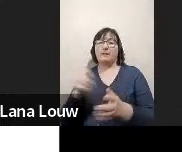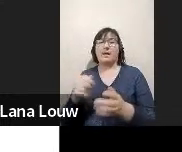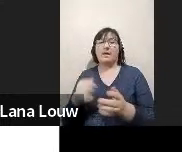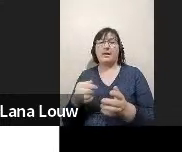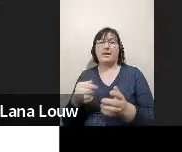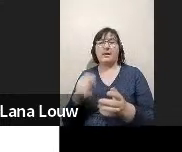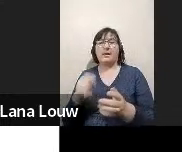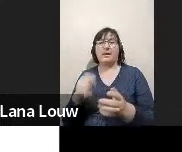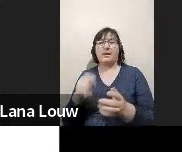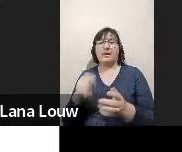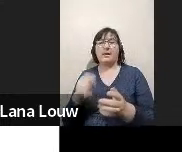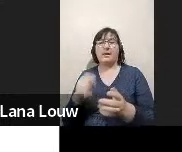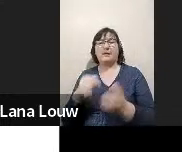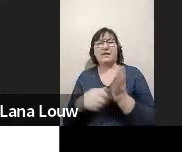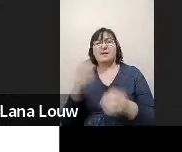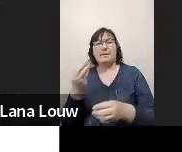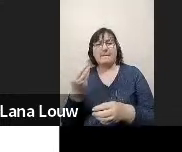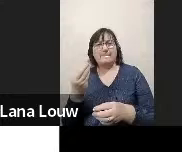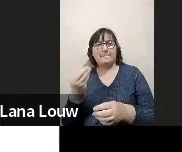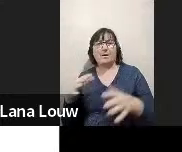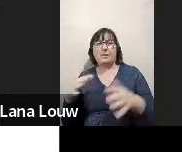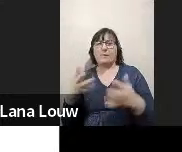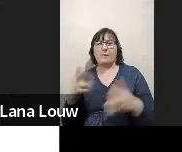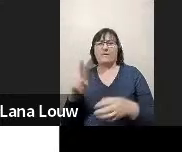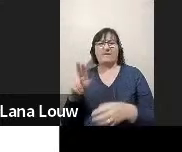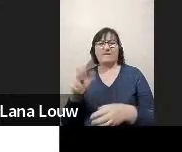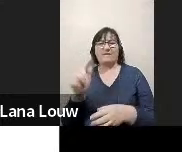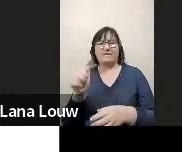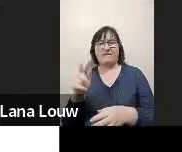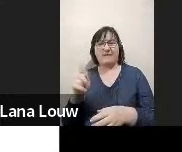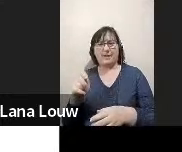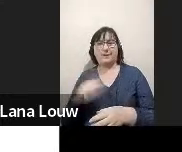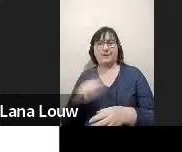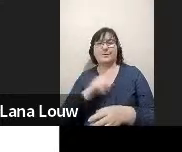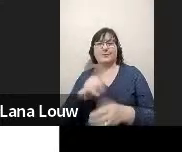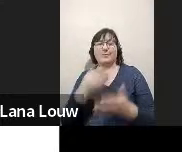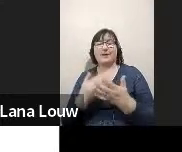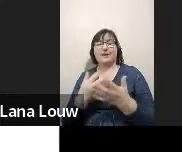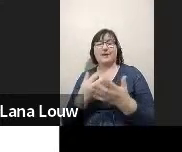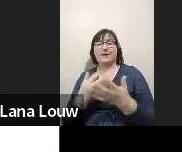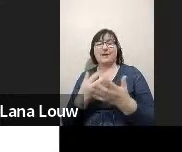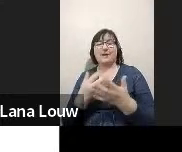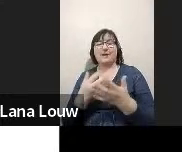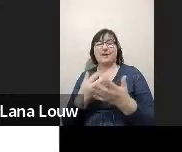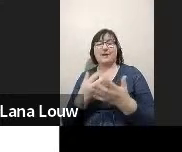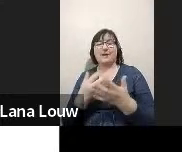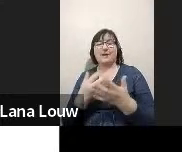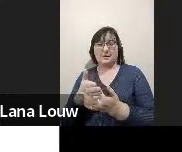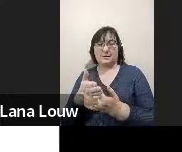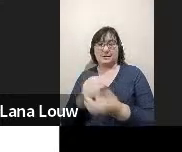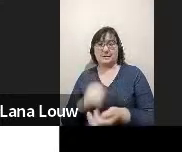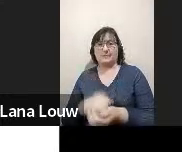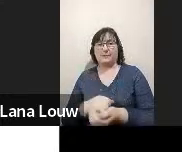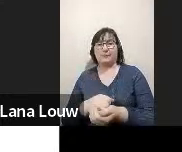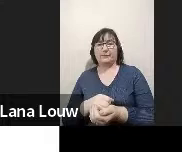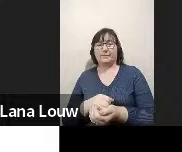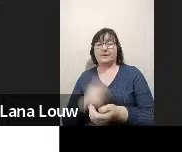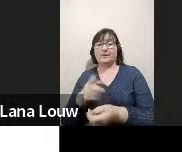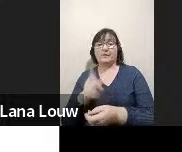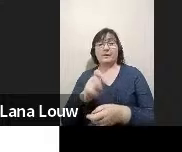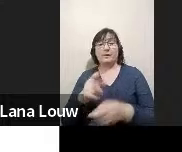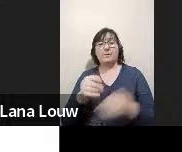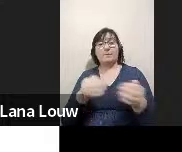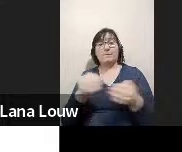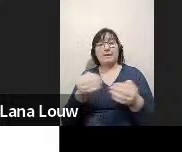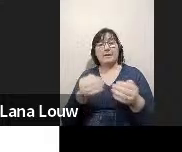numbers, so that you can now have access to it. Okay, so the process is once you click on manage tax types, okay, you will have the